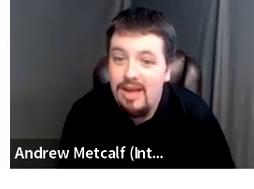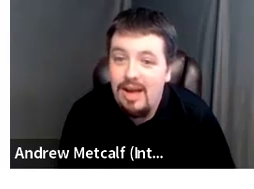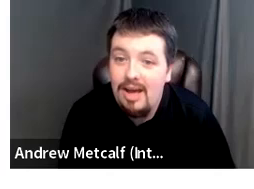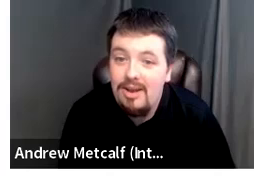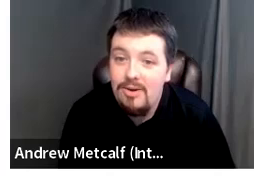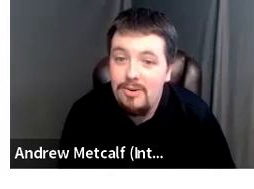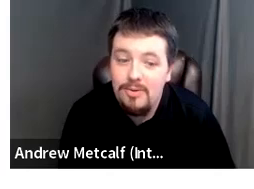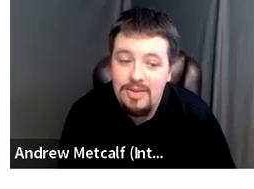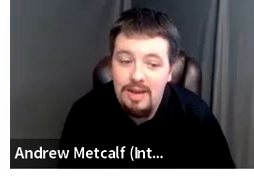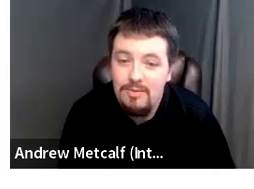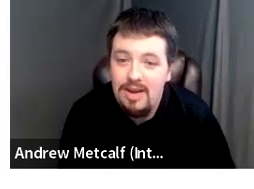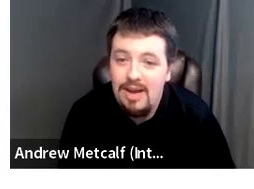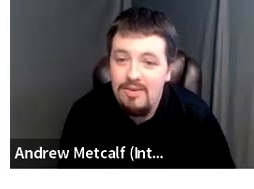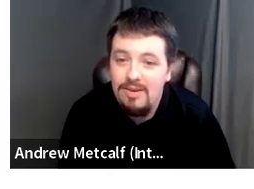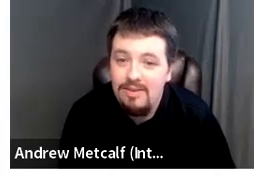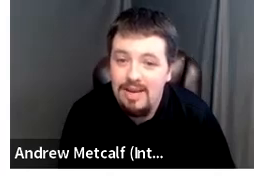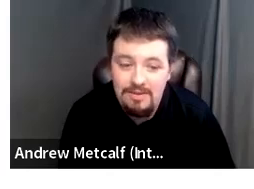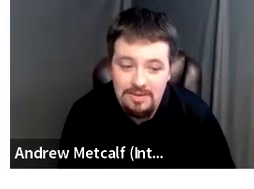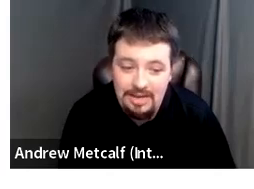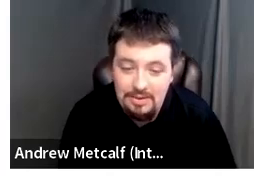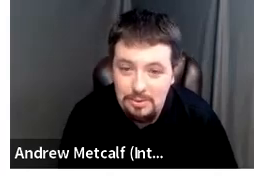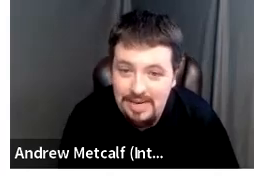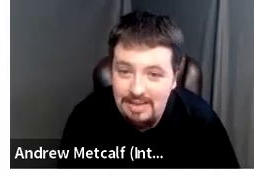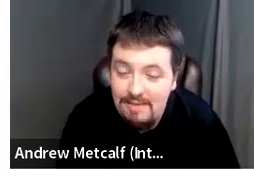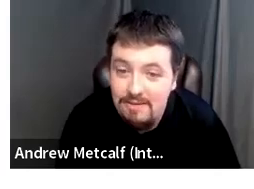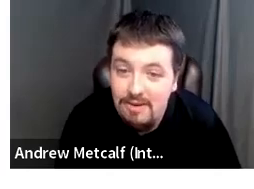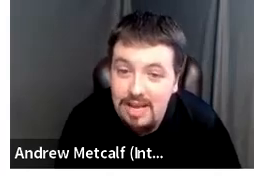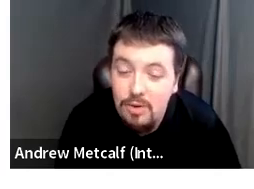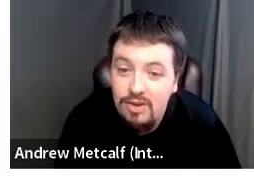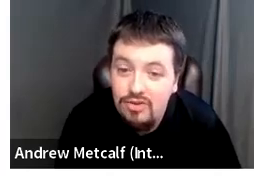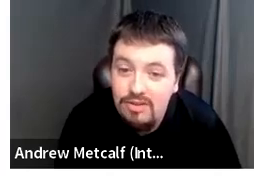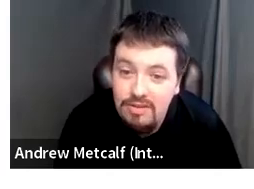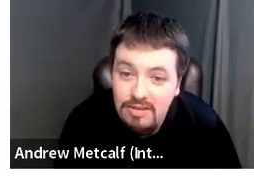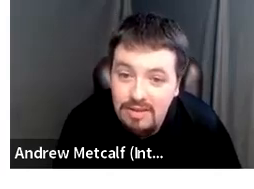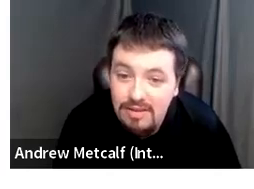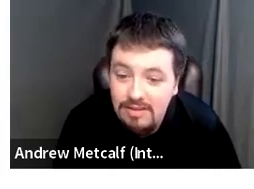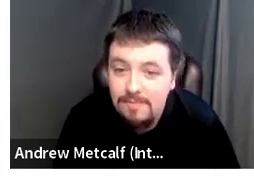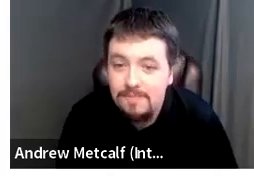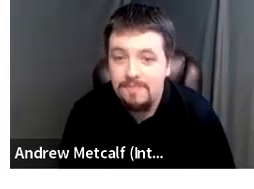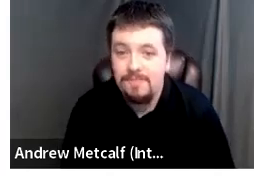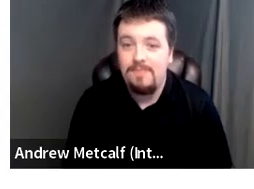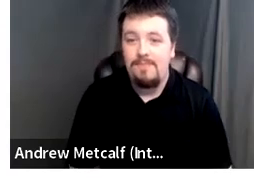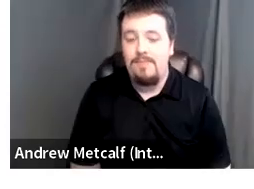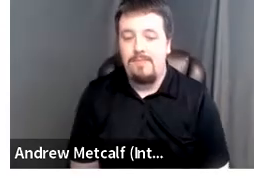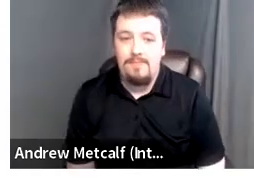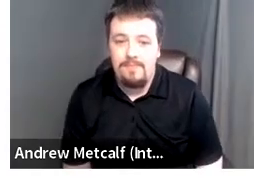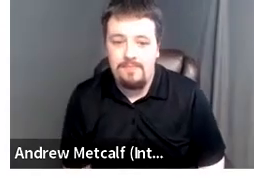Okay, I know time's running out. Just got like 2 minutes left. Is there any questions?